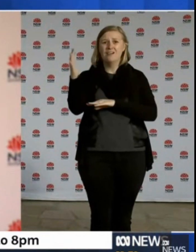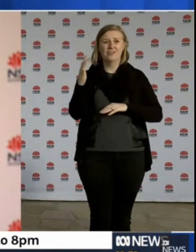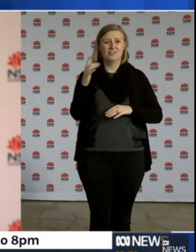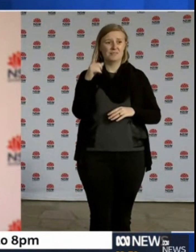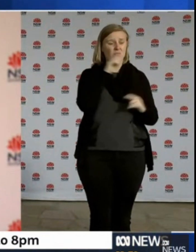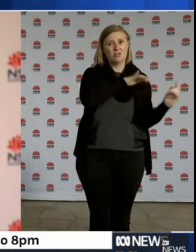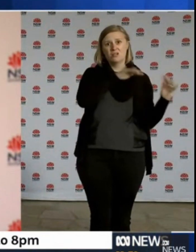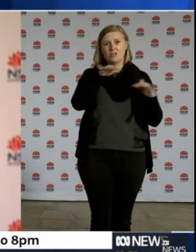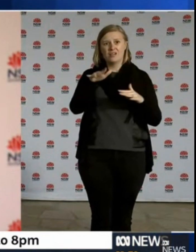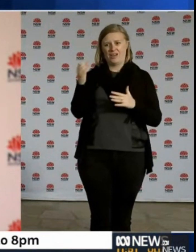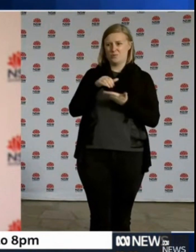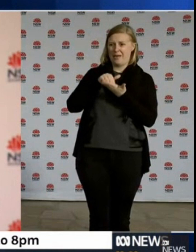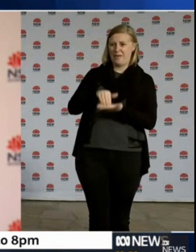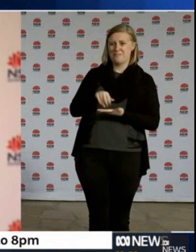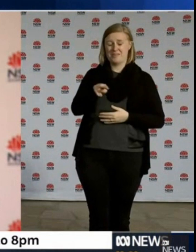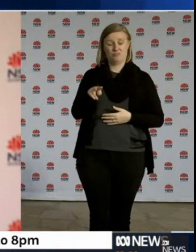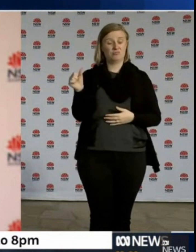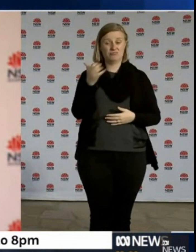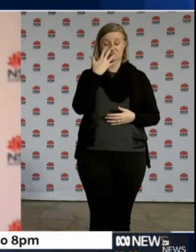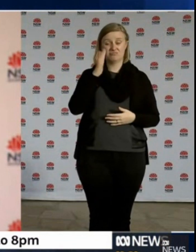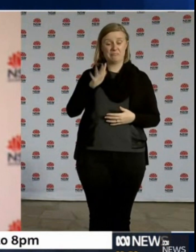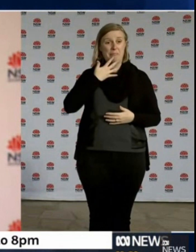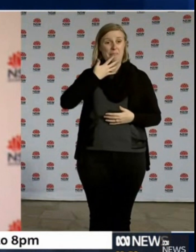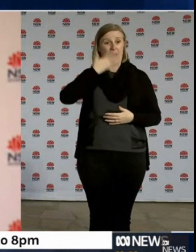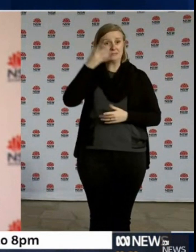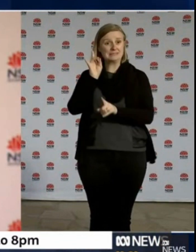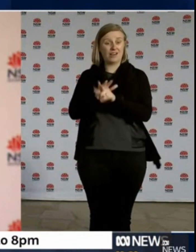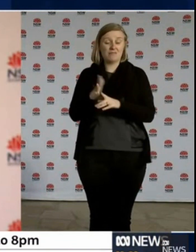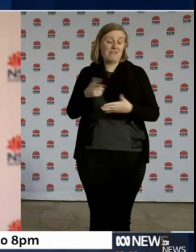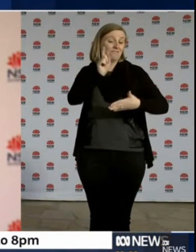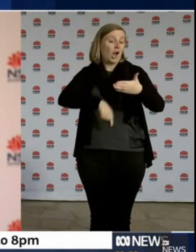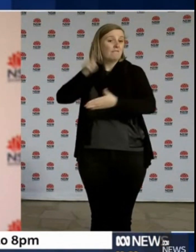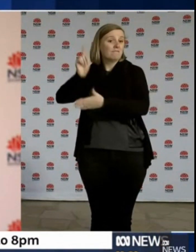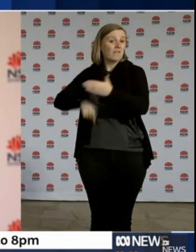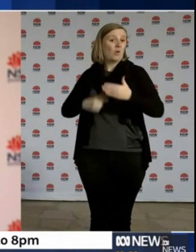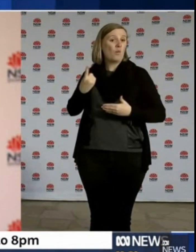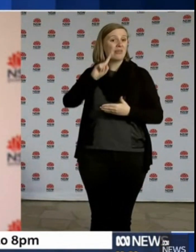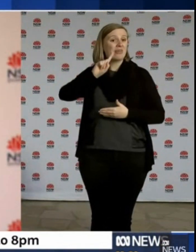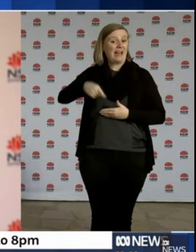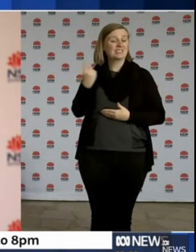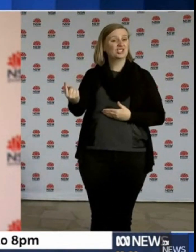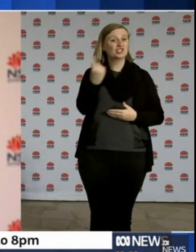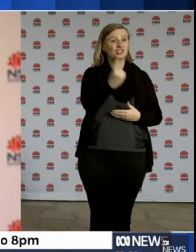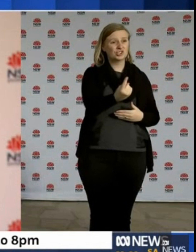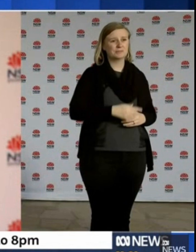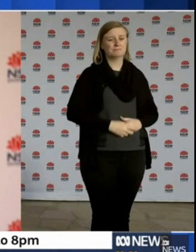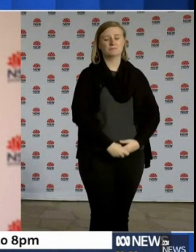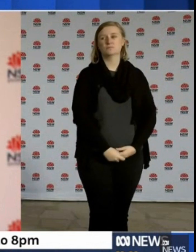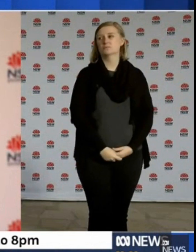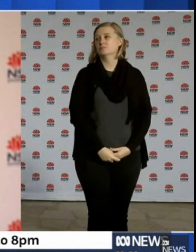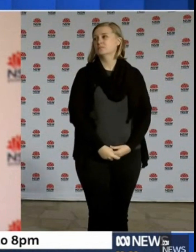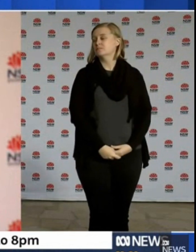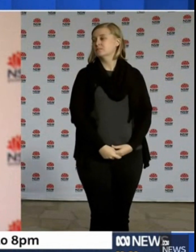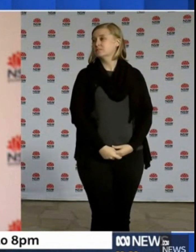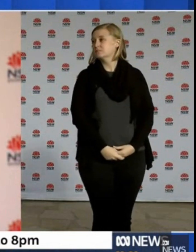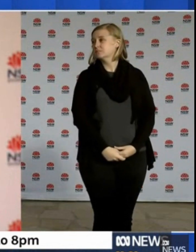I think they should be embarrassed. But again, they both received $1,000 fines. So. Just on airline, can I just ask you a question about airlines,